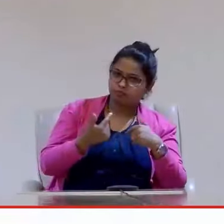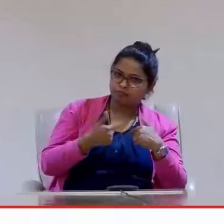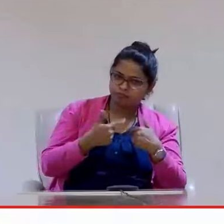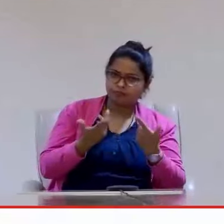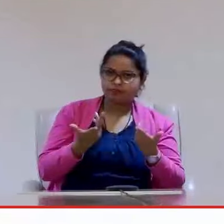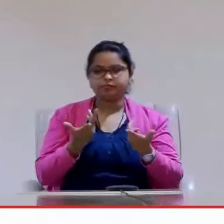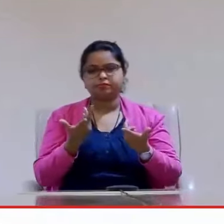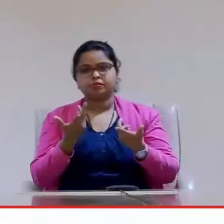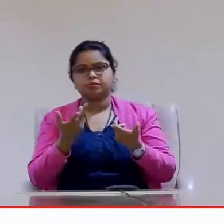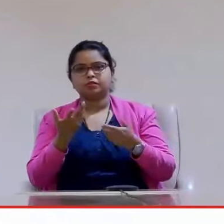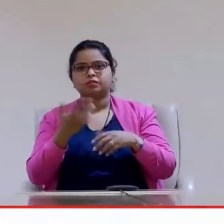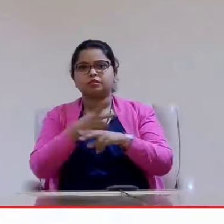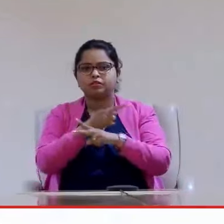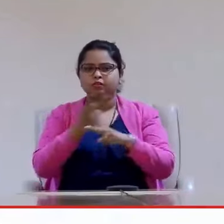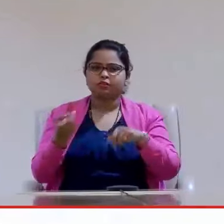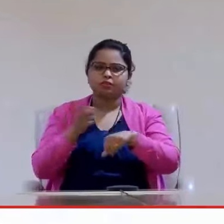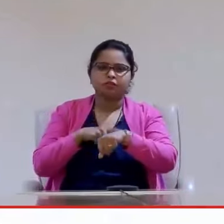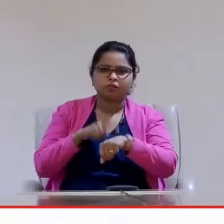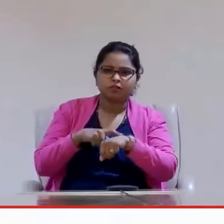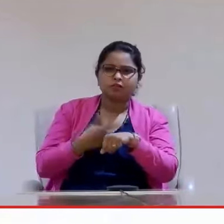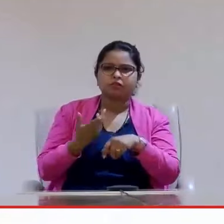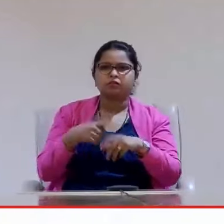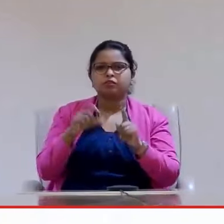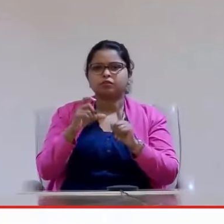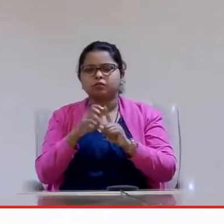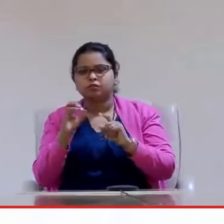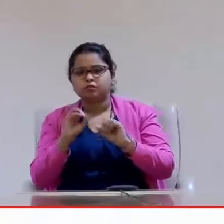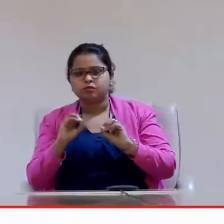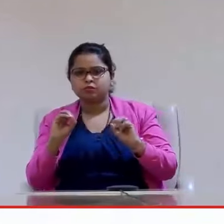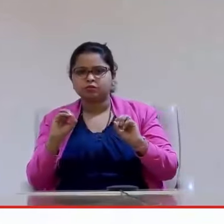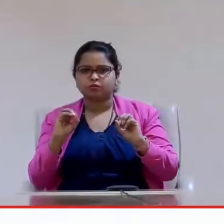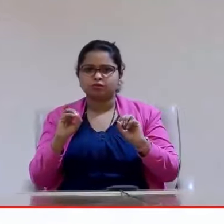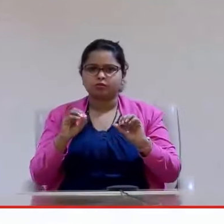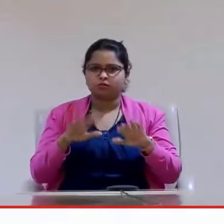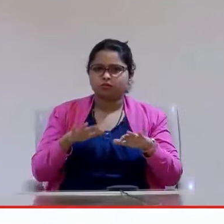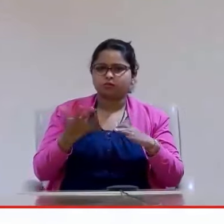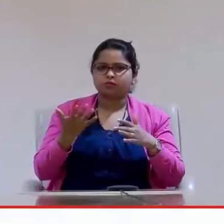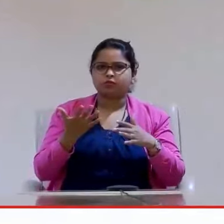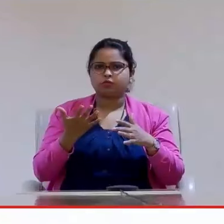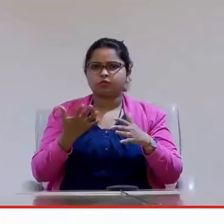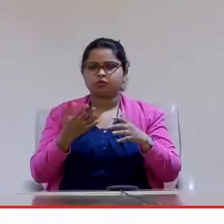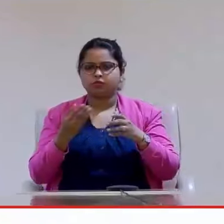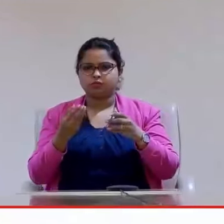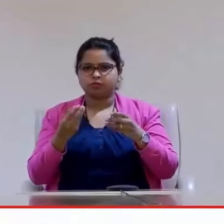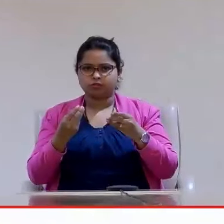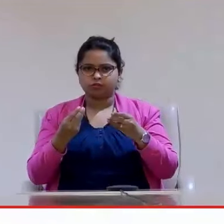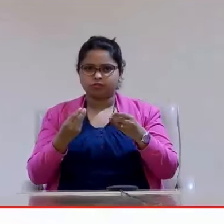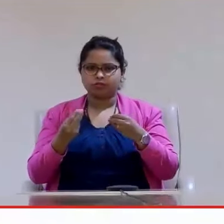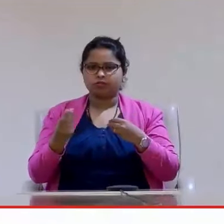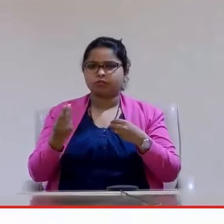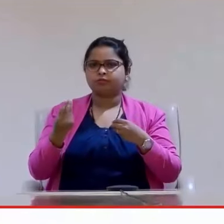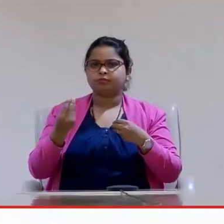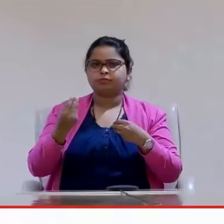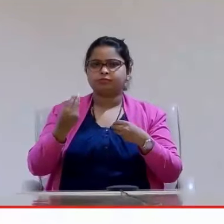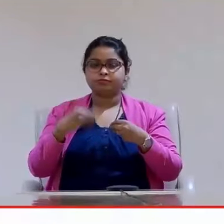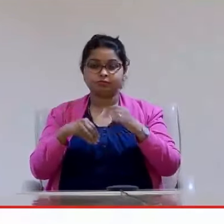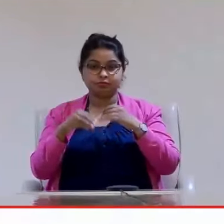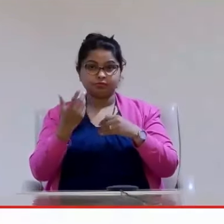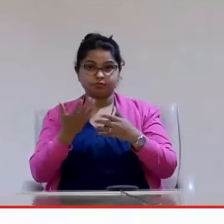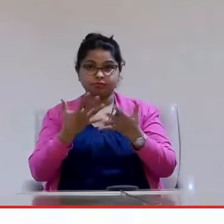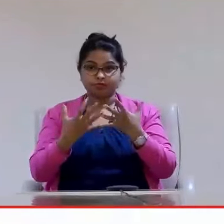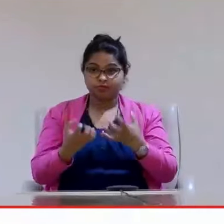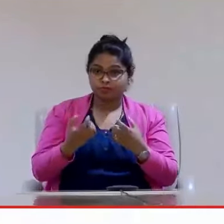a times, you know, when we are, when we don't have, you know, a constriction, sometimes we are not as sensitive to the